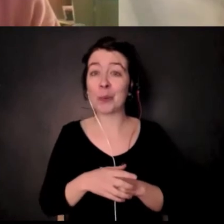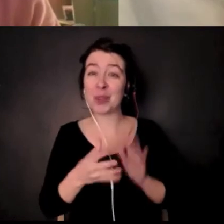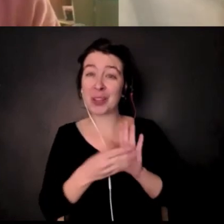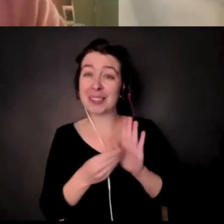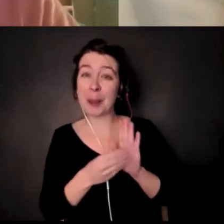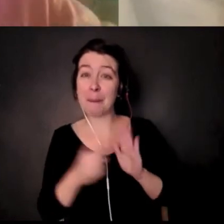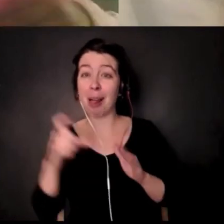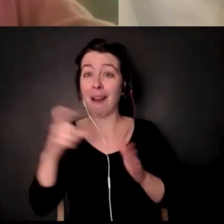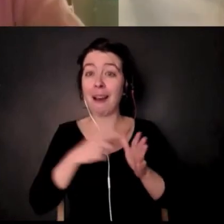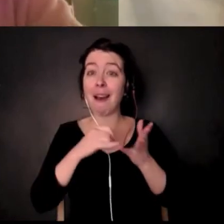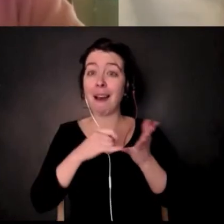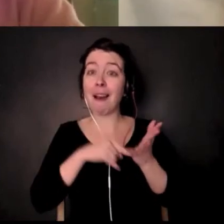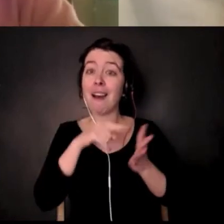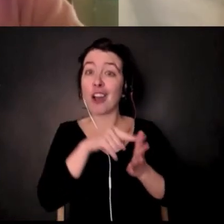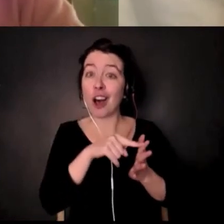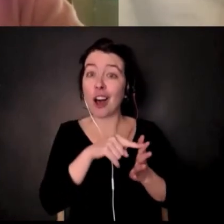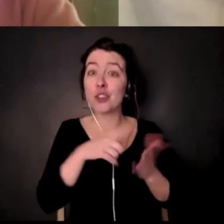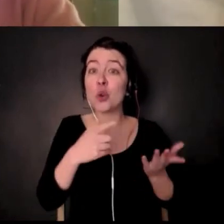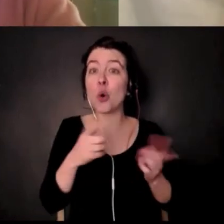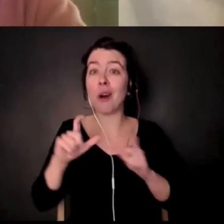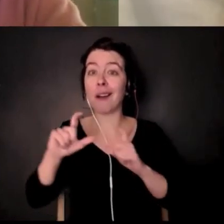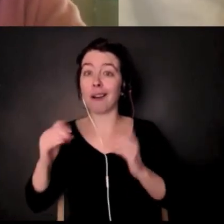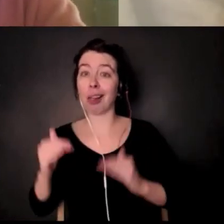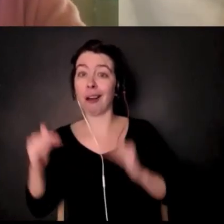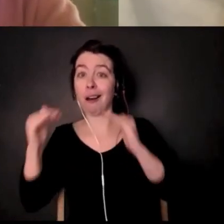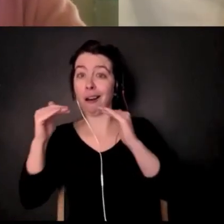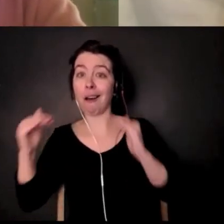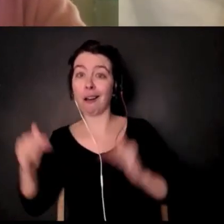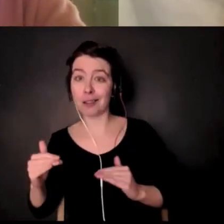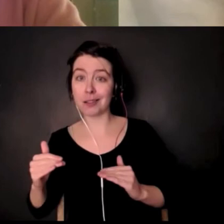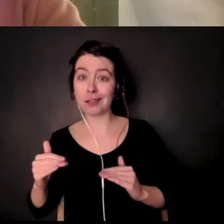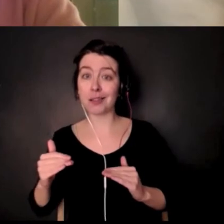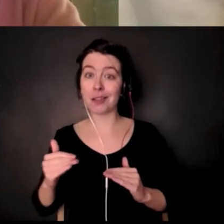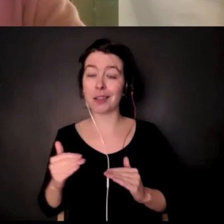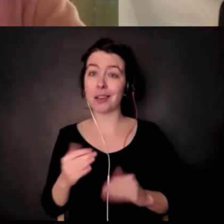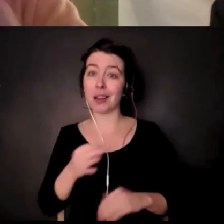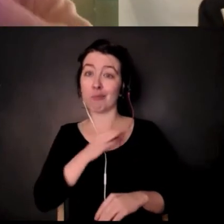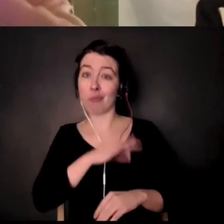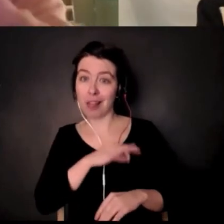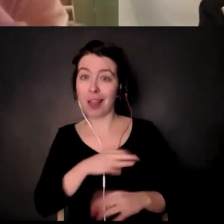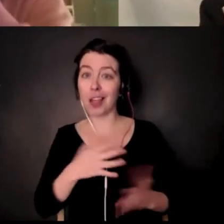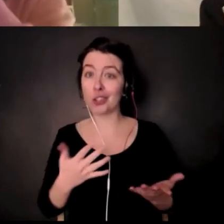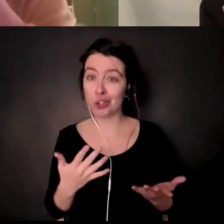like step up and name certain things in the body that I have right now.